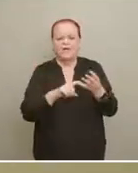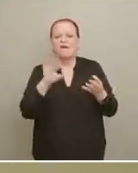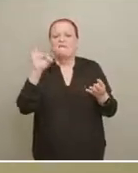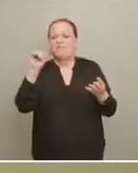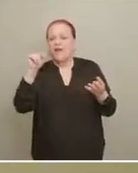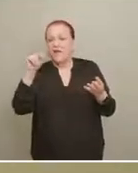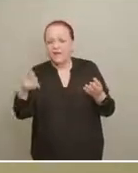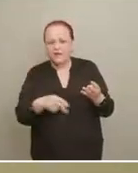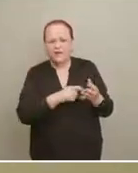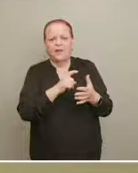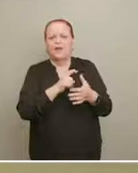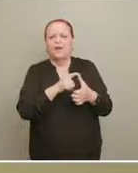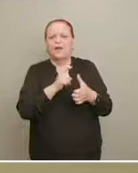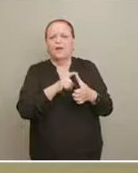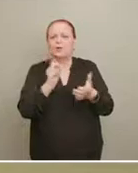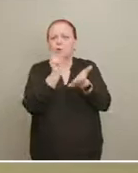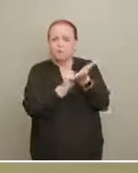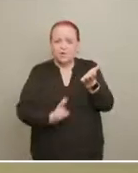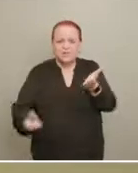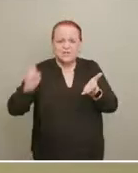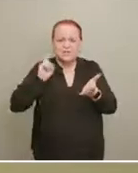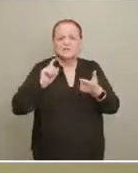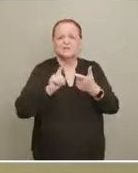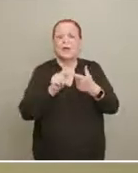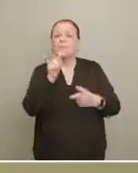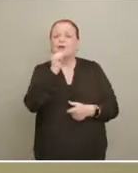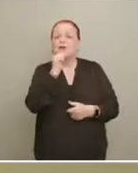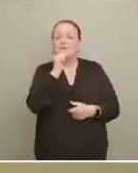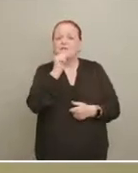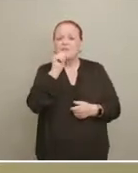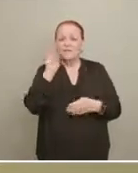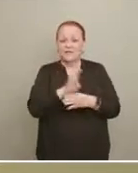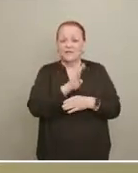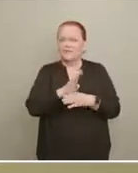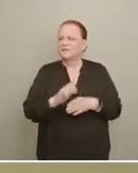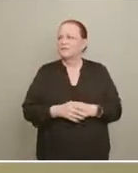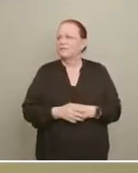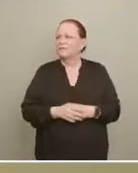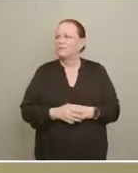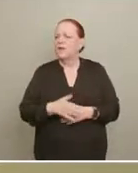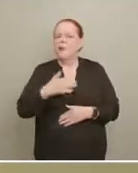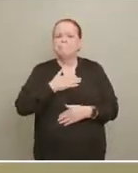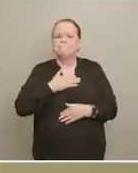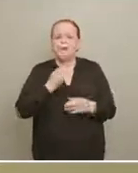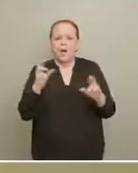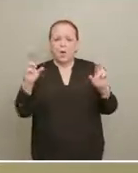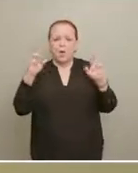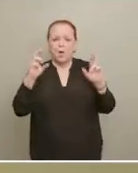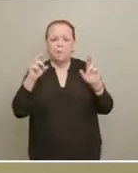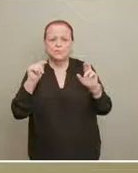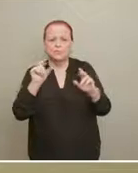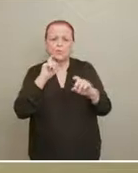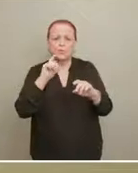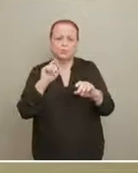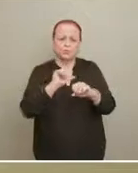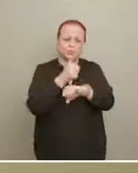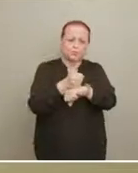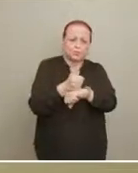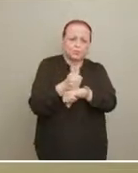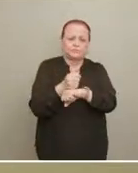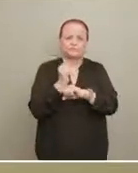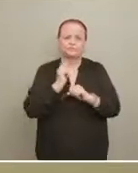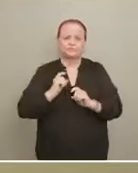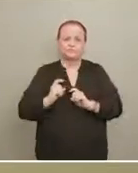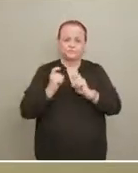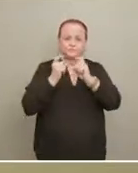private business. So this really is kind of the stone soup model of creating a mental health system of care. Everybody has something to contribute,